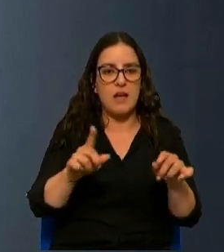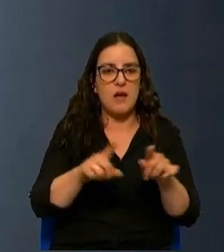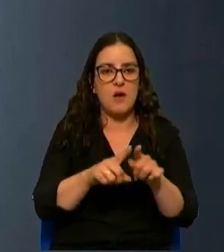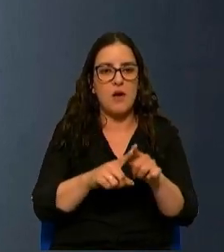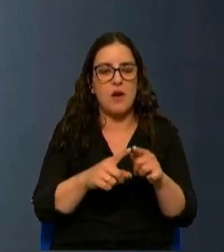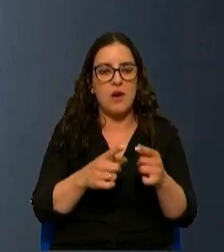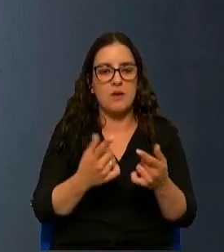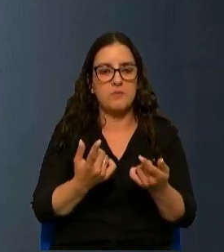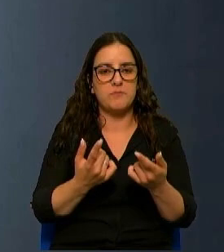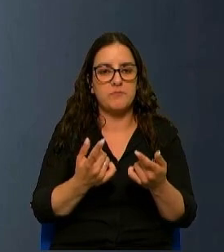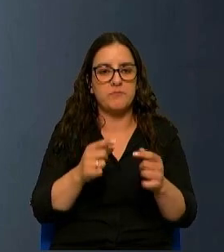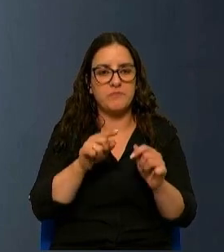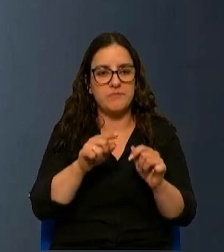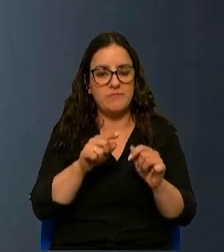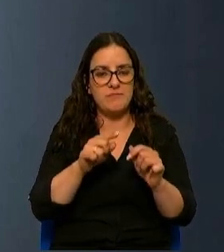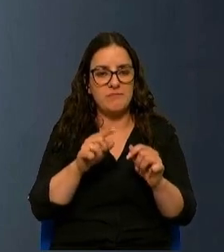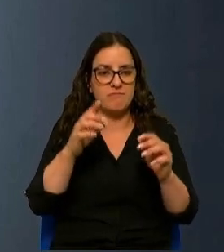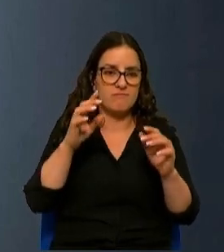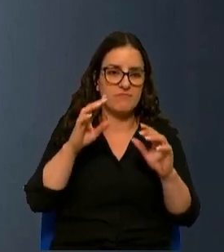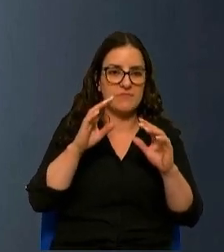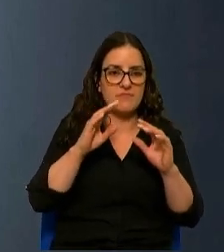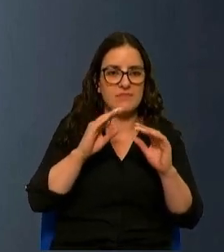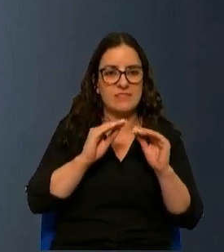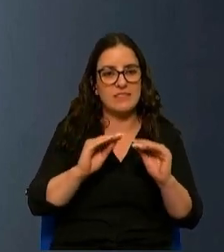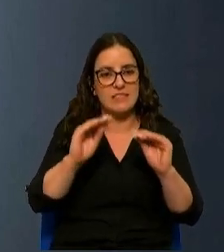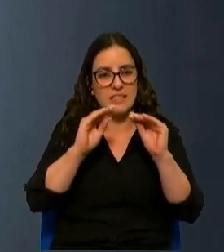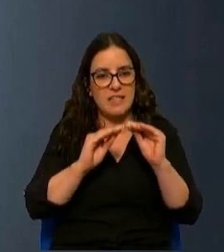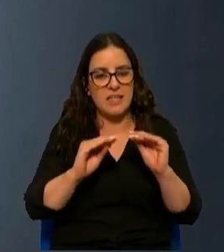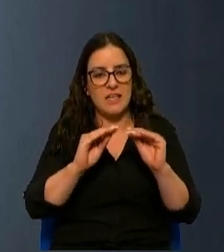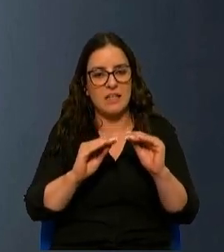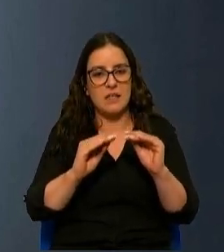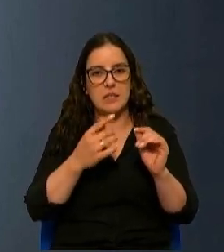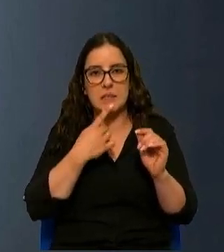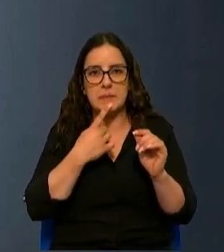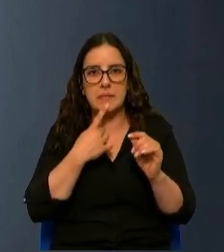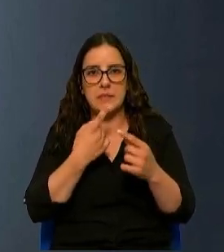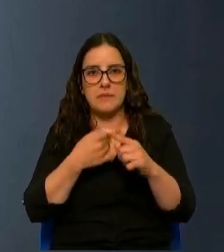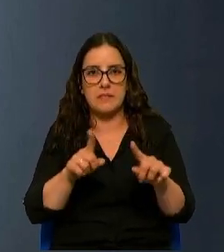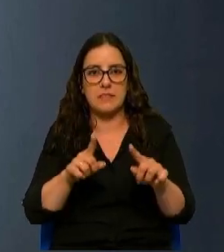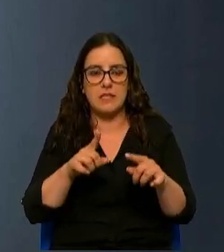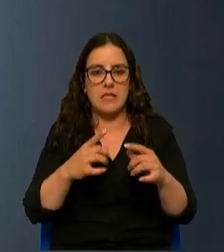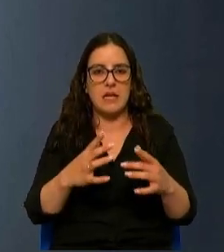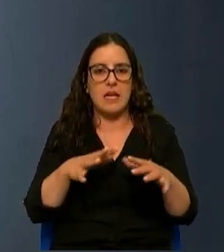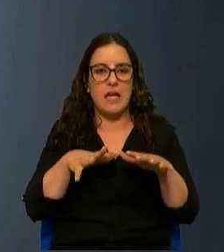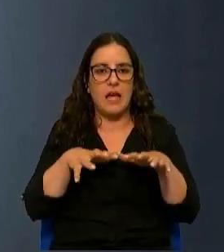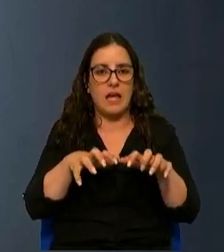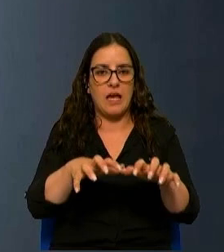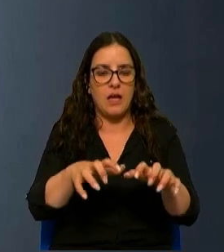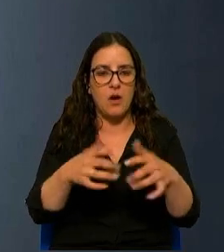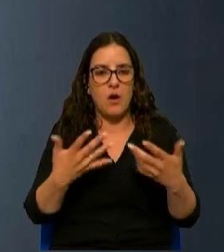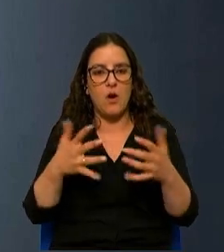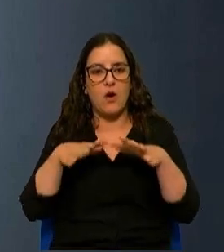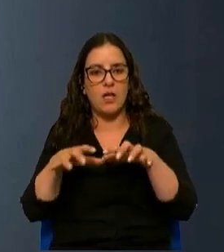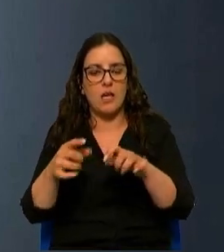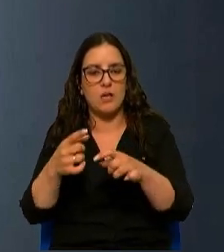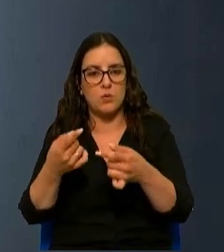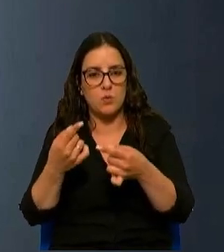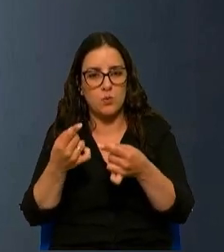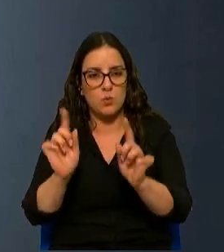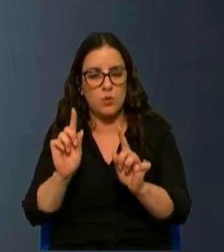These birds have been trained to detect the difference between cancerous and non-cancerous images. And they do it very well